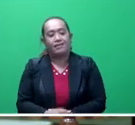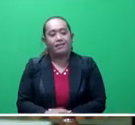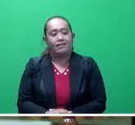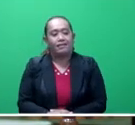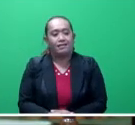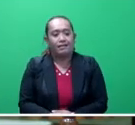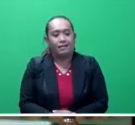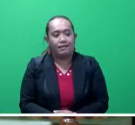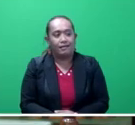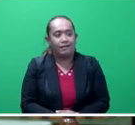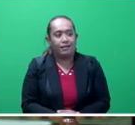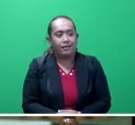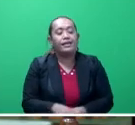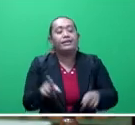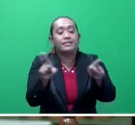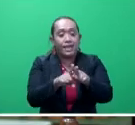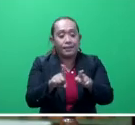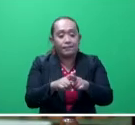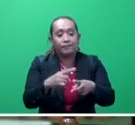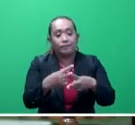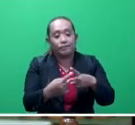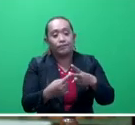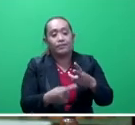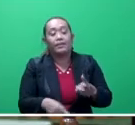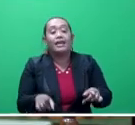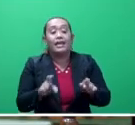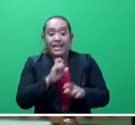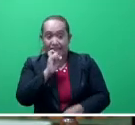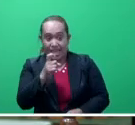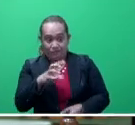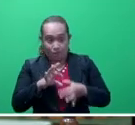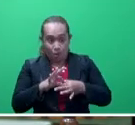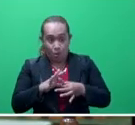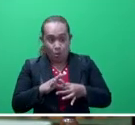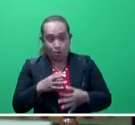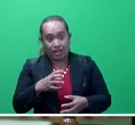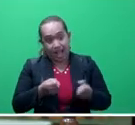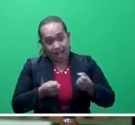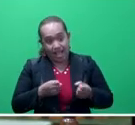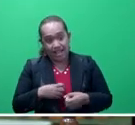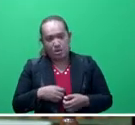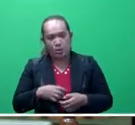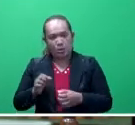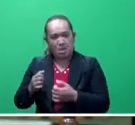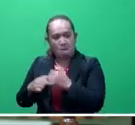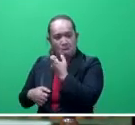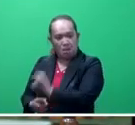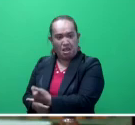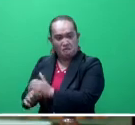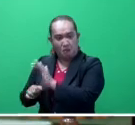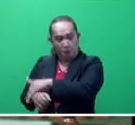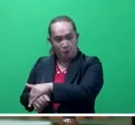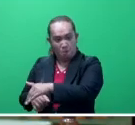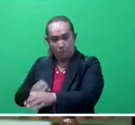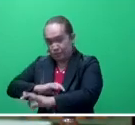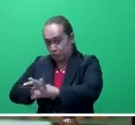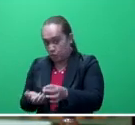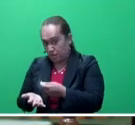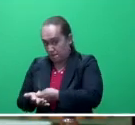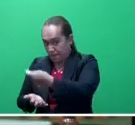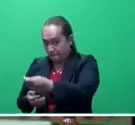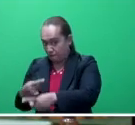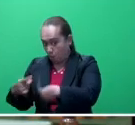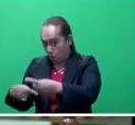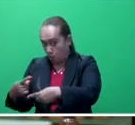This will also apply to individual cars that have been off the road. They can come and re-register the vehicles without having to pay for the period